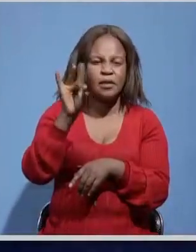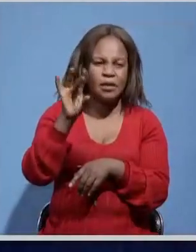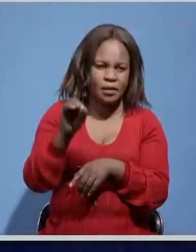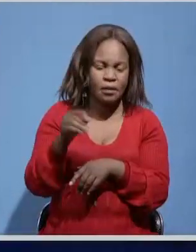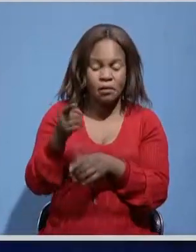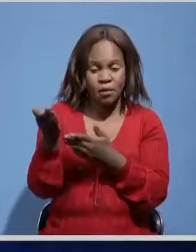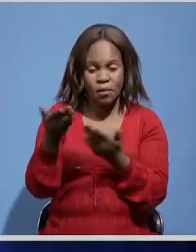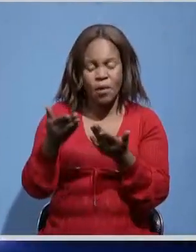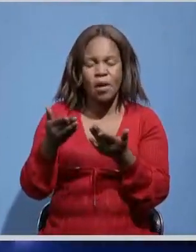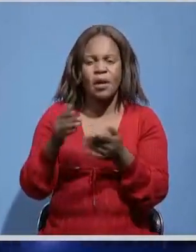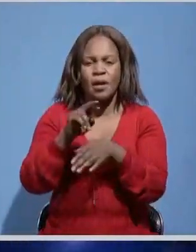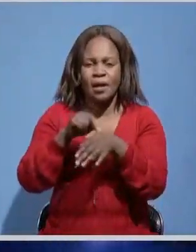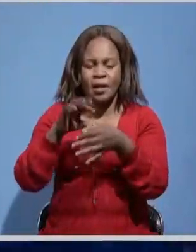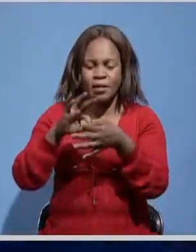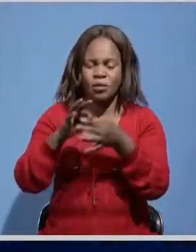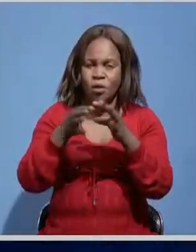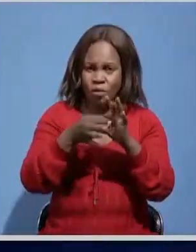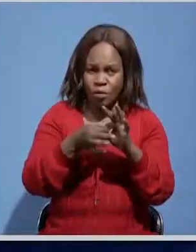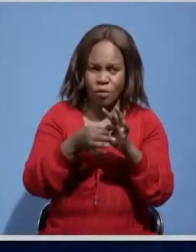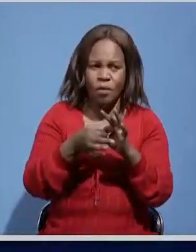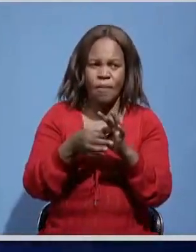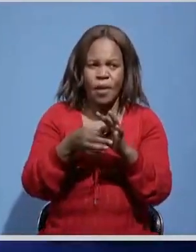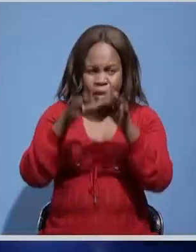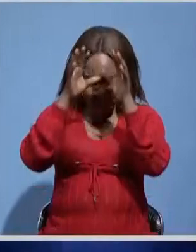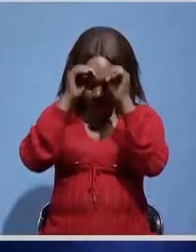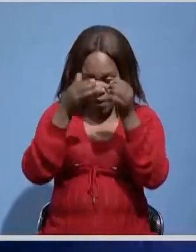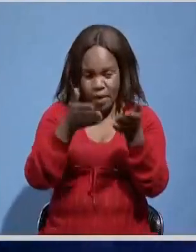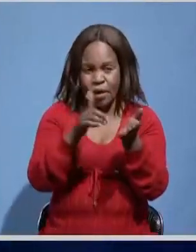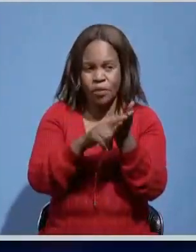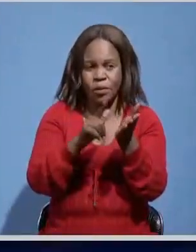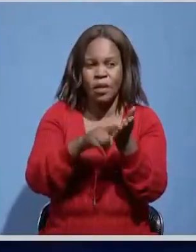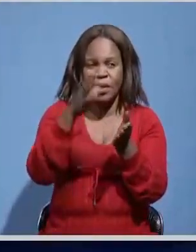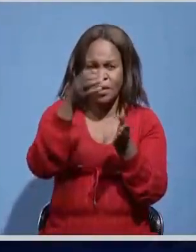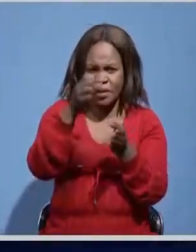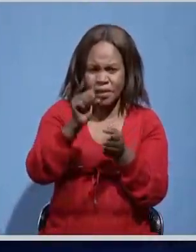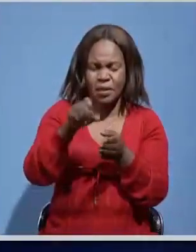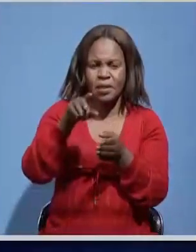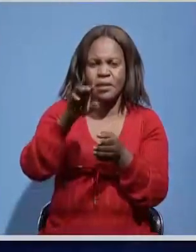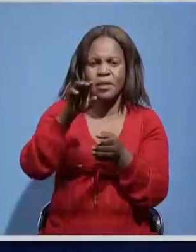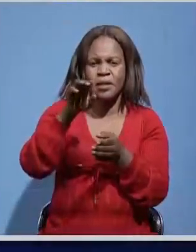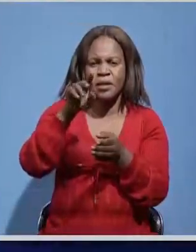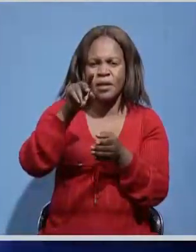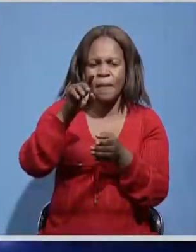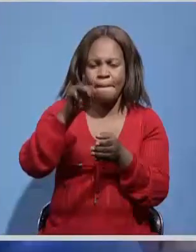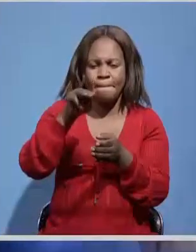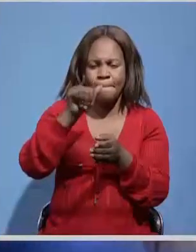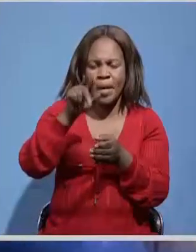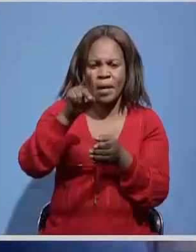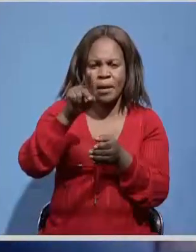Olympic Committee of Zambia President Alfred Foloko to Lusaka's Chilenja Maploto and Mutendere areas.